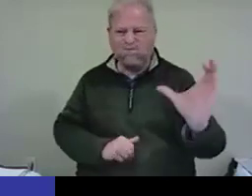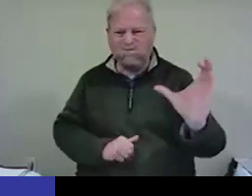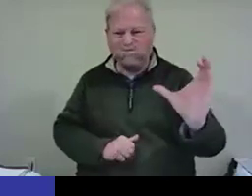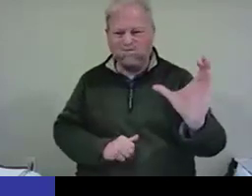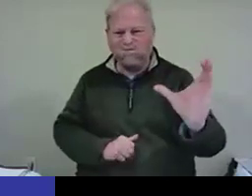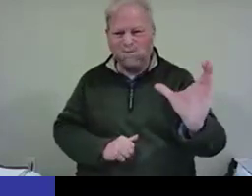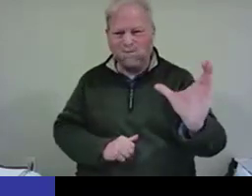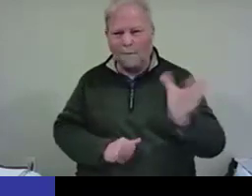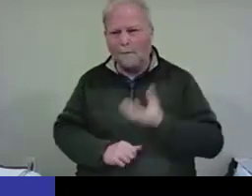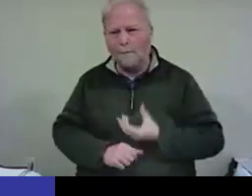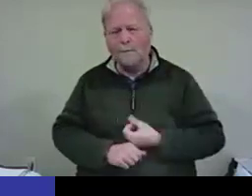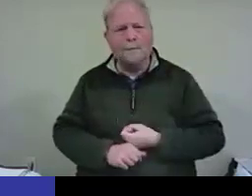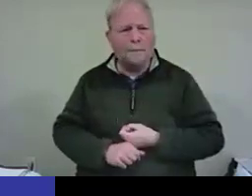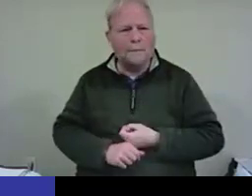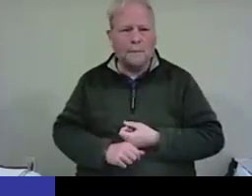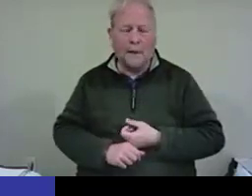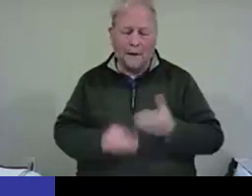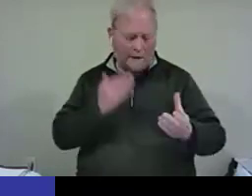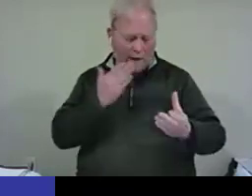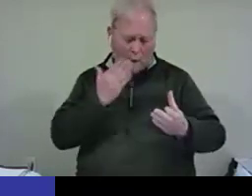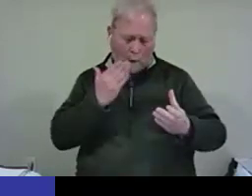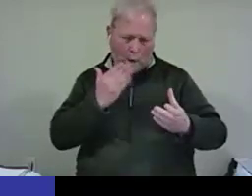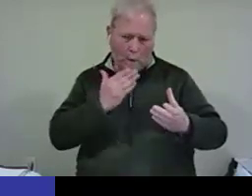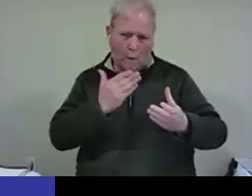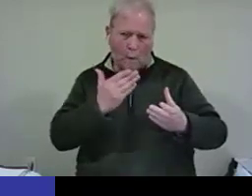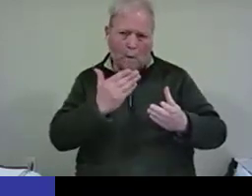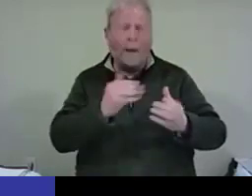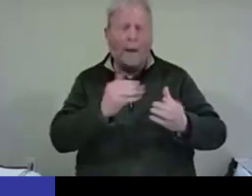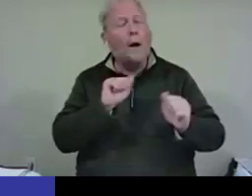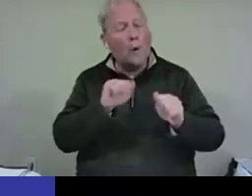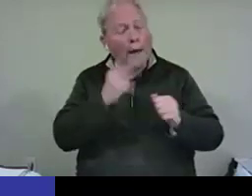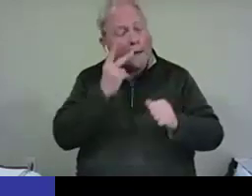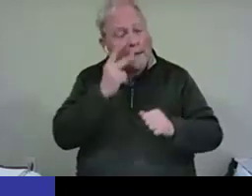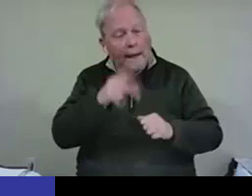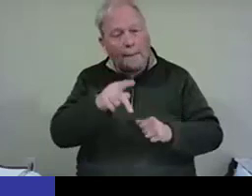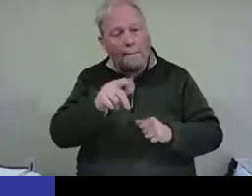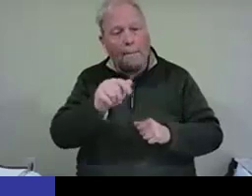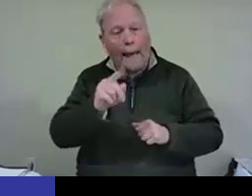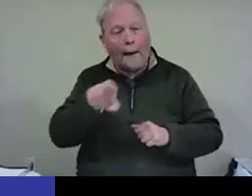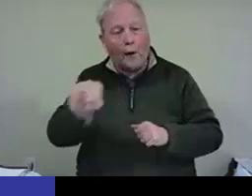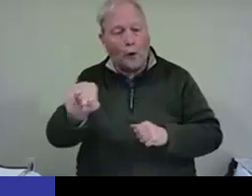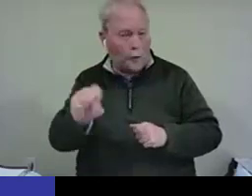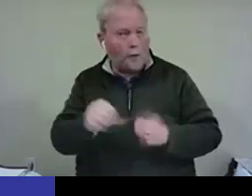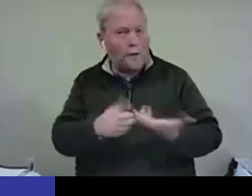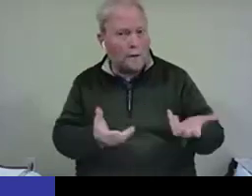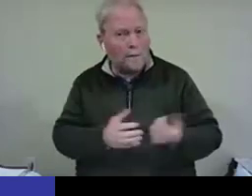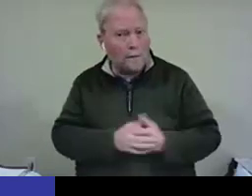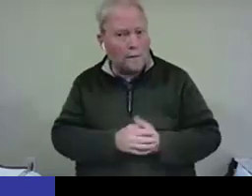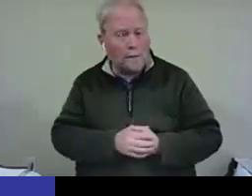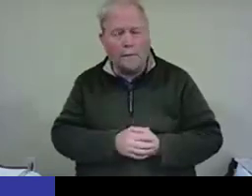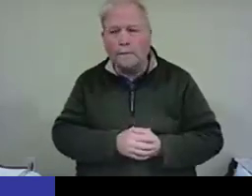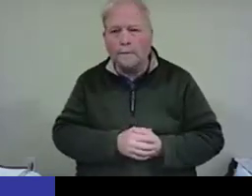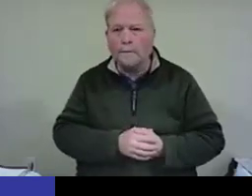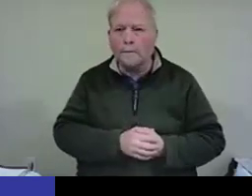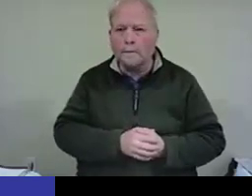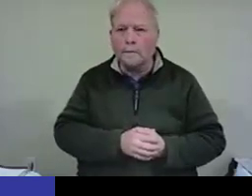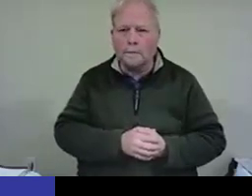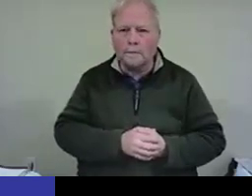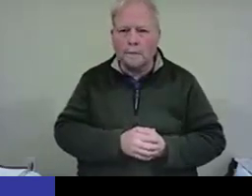you can really identify some patterns in those files throughout a student's history. For example,